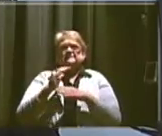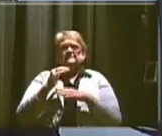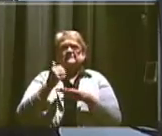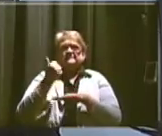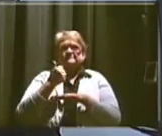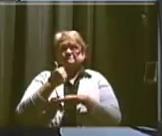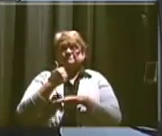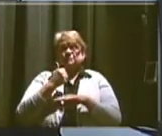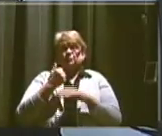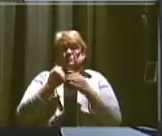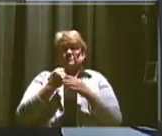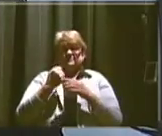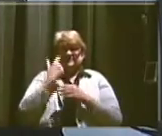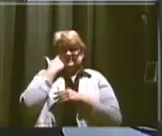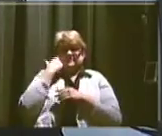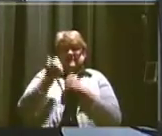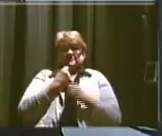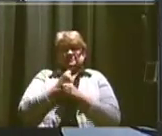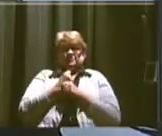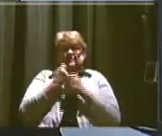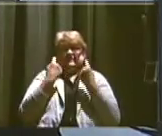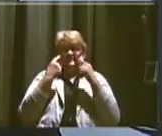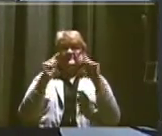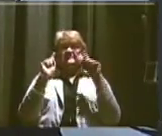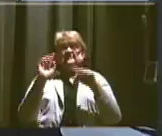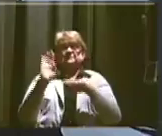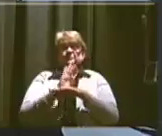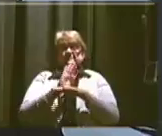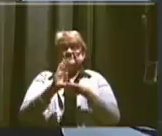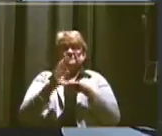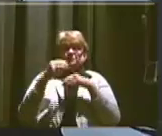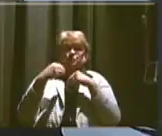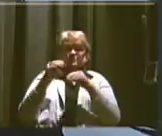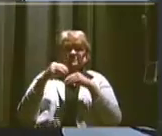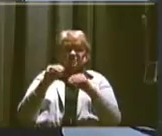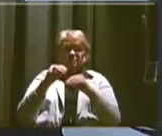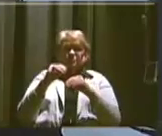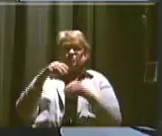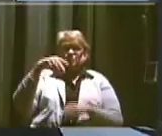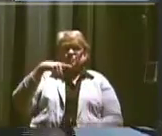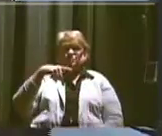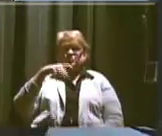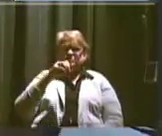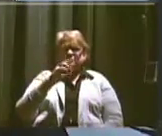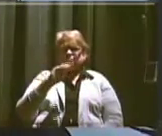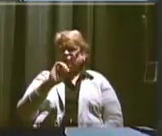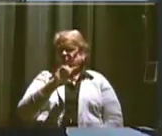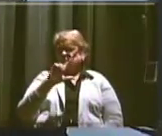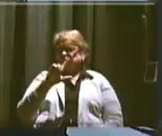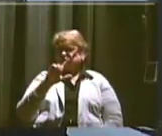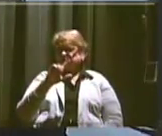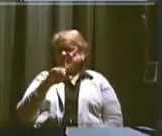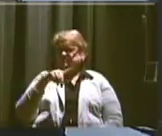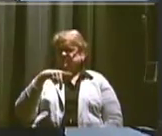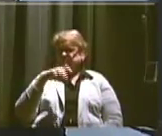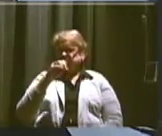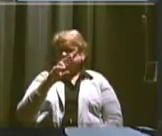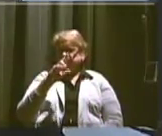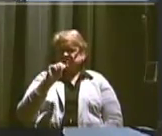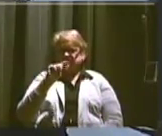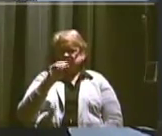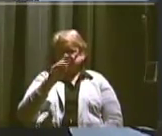a successful business through the JA program. We sold portable chargers to the Central High School family. I was elected president of that company.